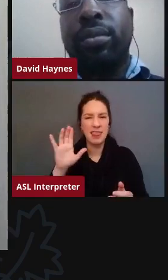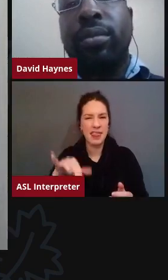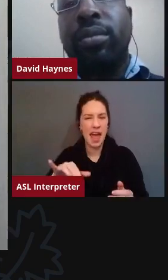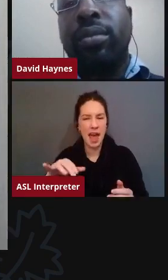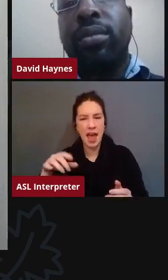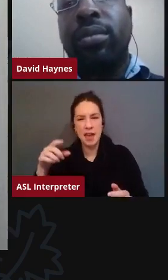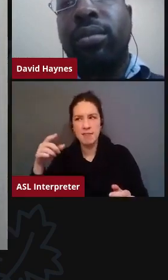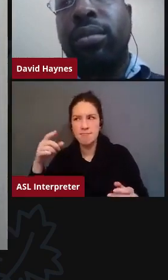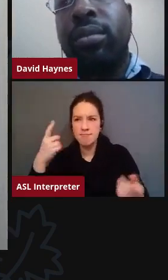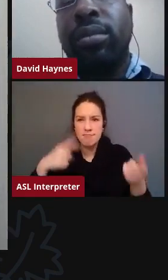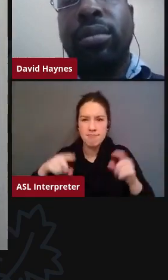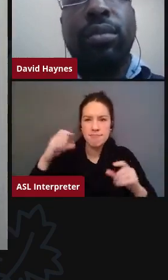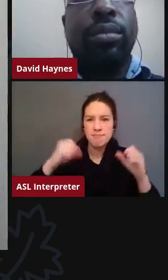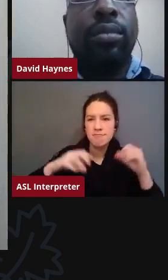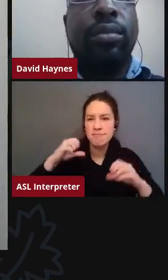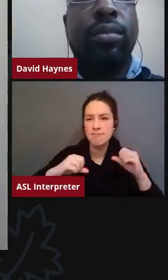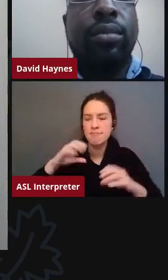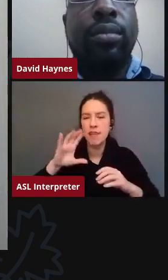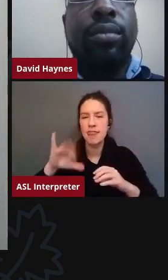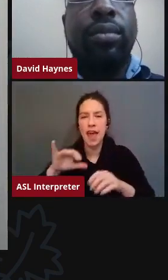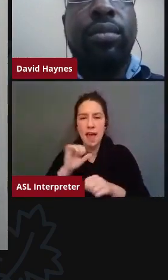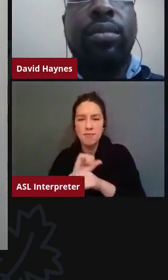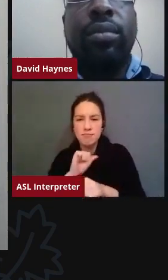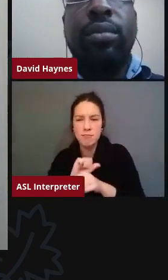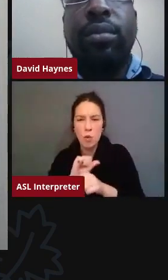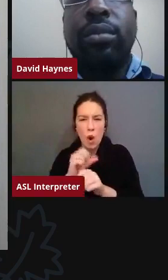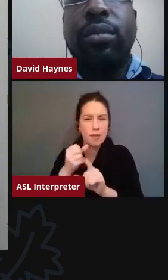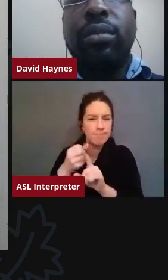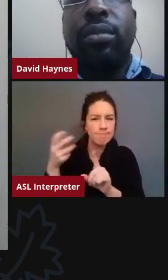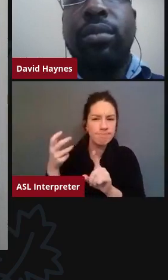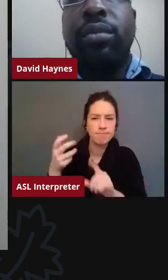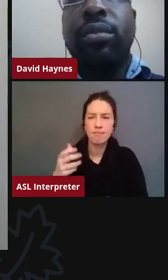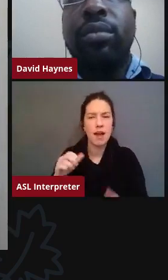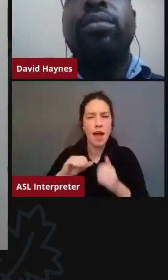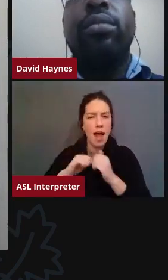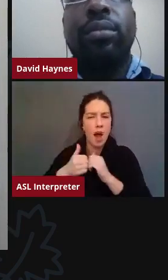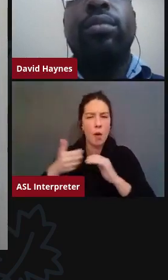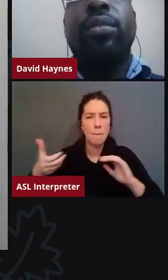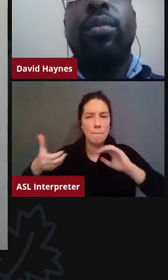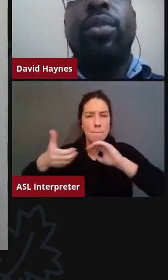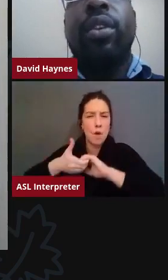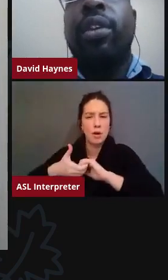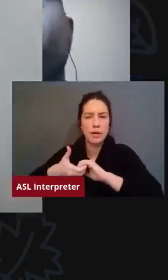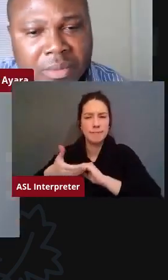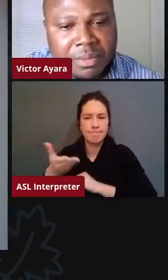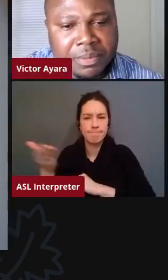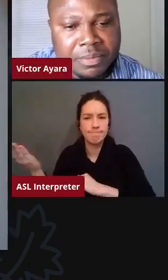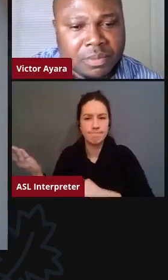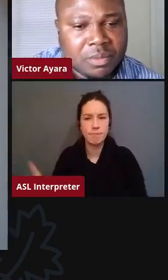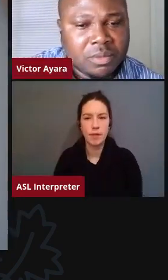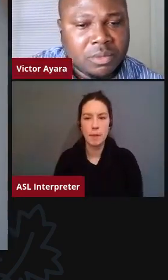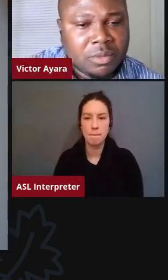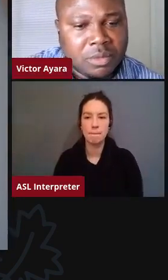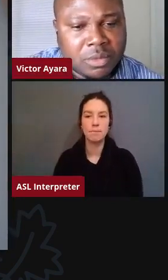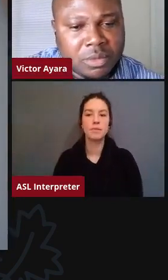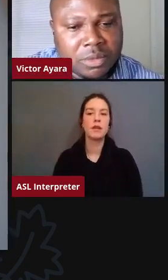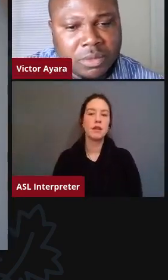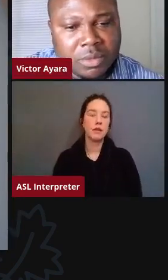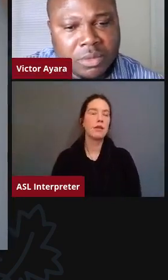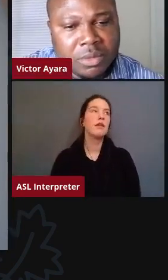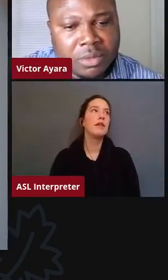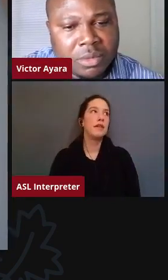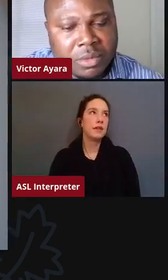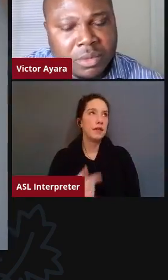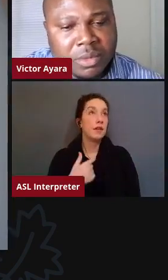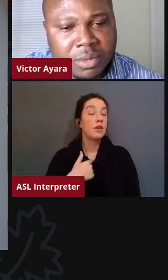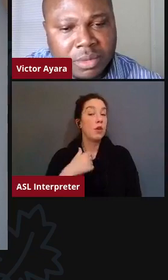the uh, how you have partnered with them specifically. Okay. So I've been